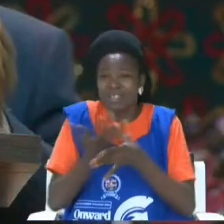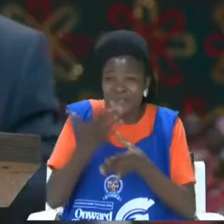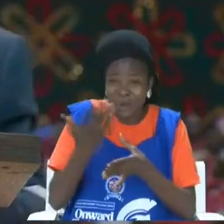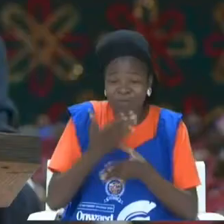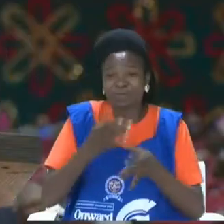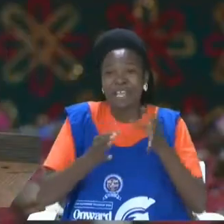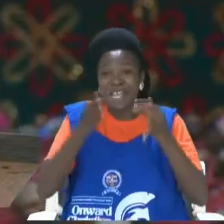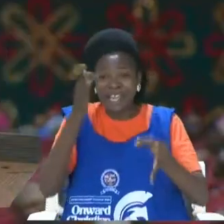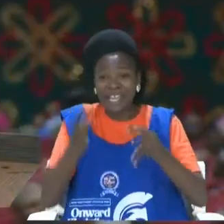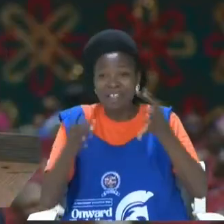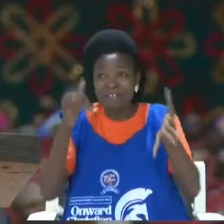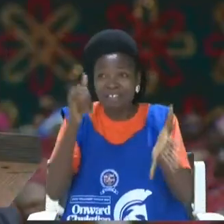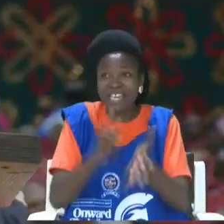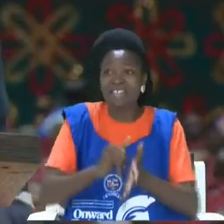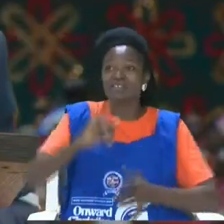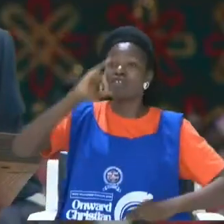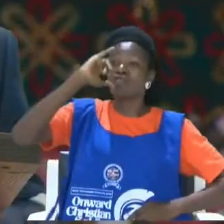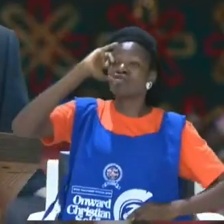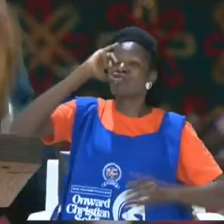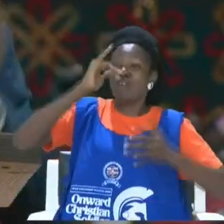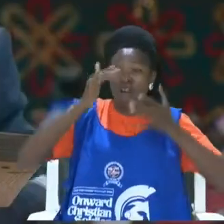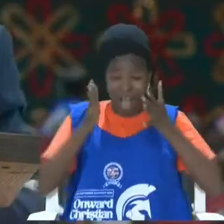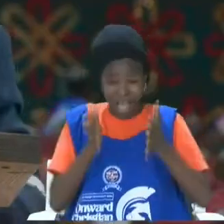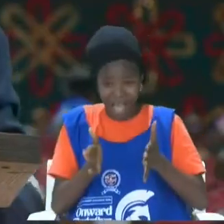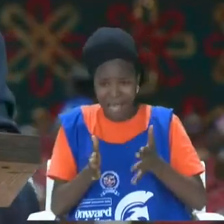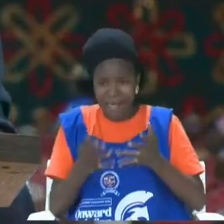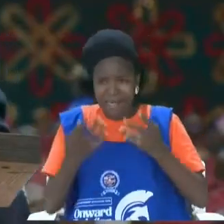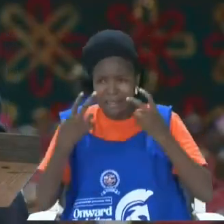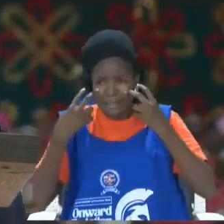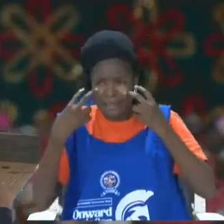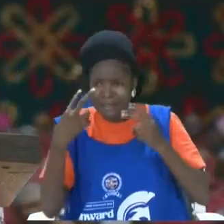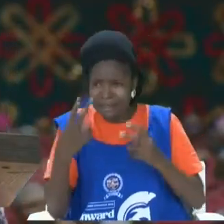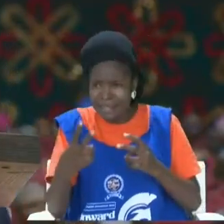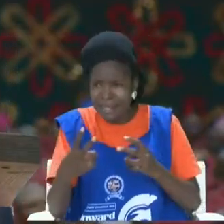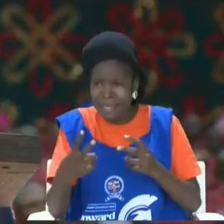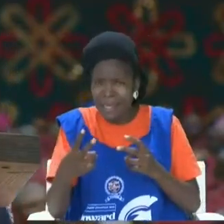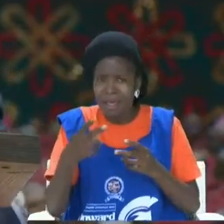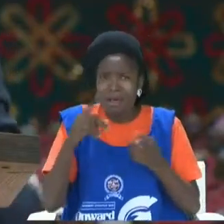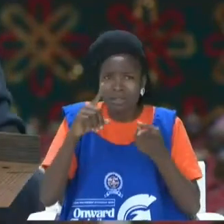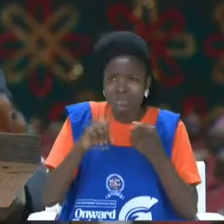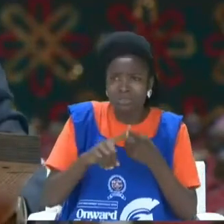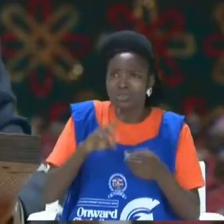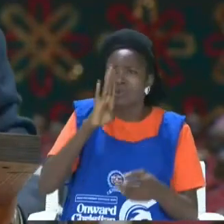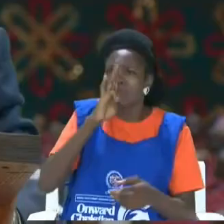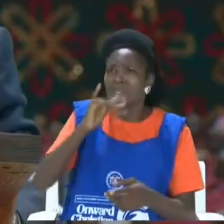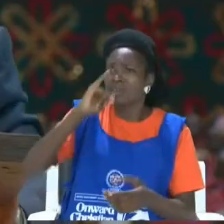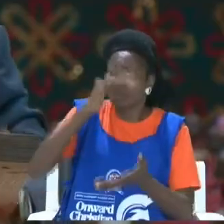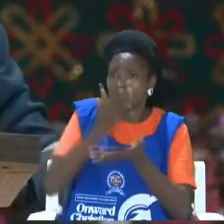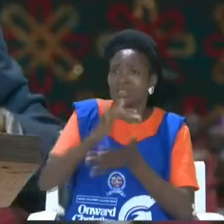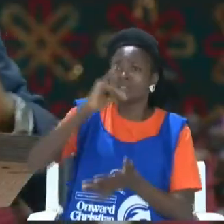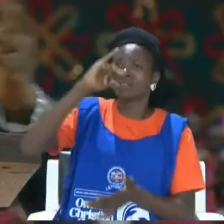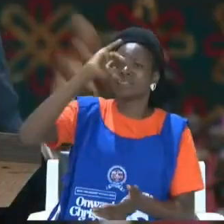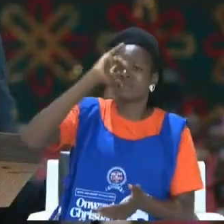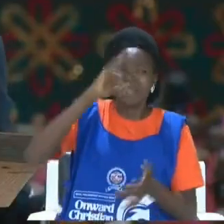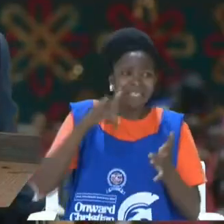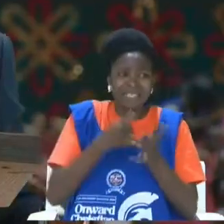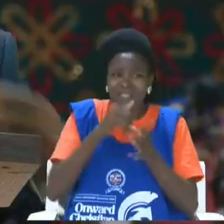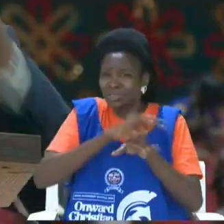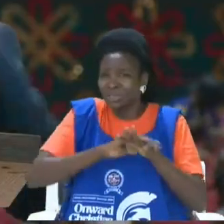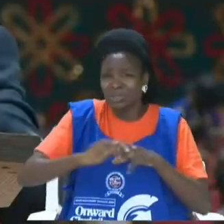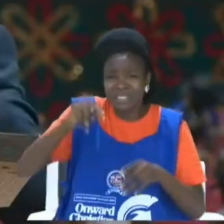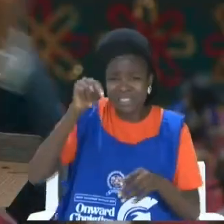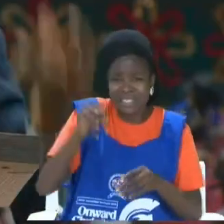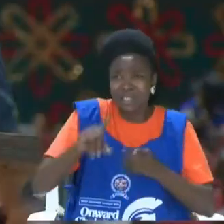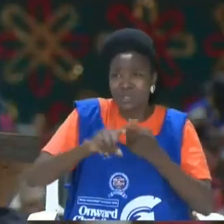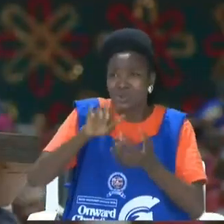If that drunkard ceases to be a drunkard, he doesn't need to come